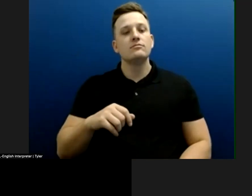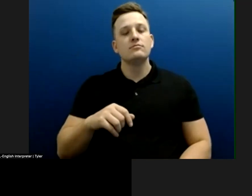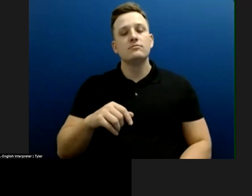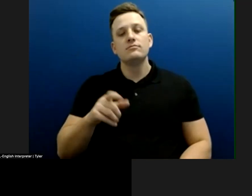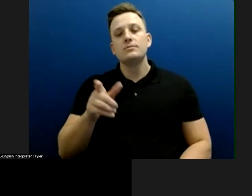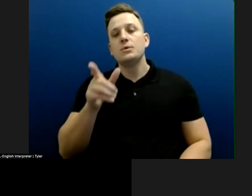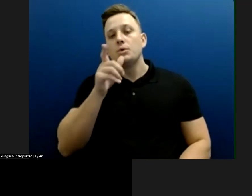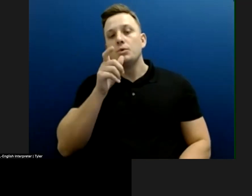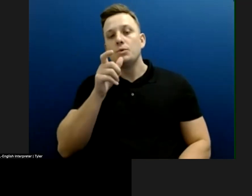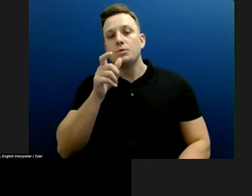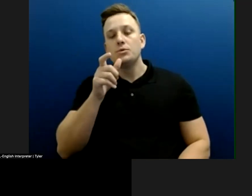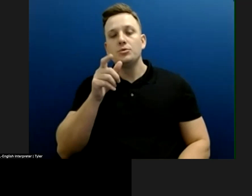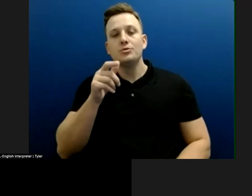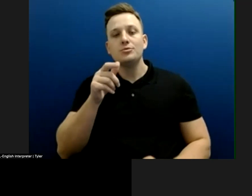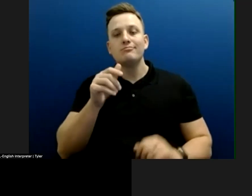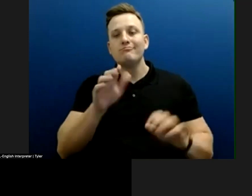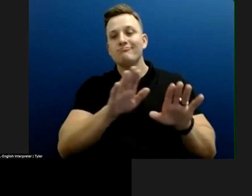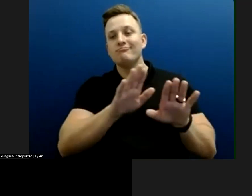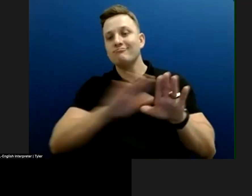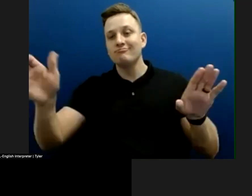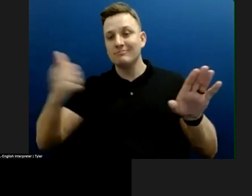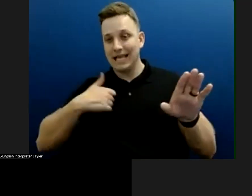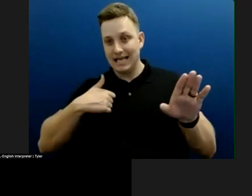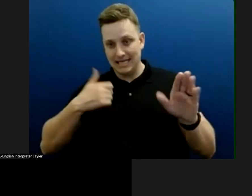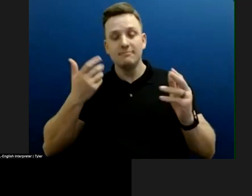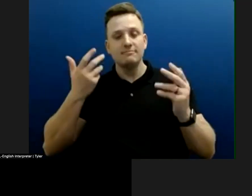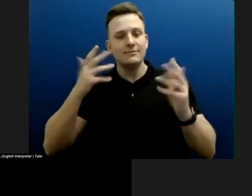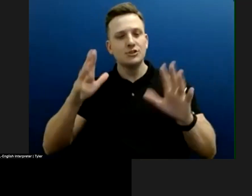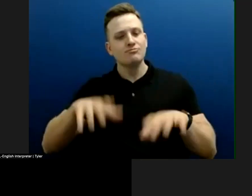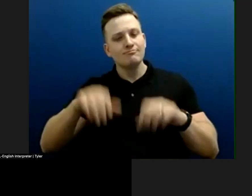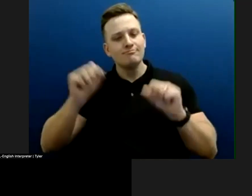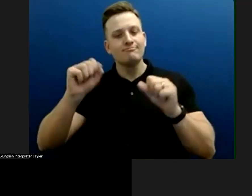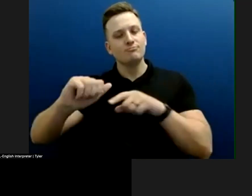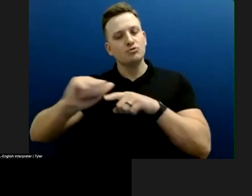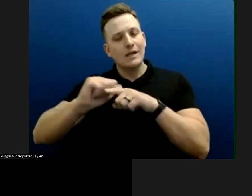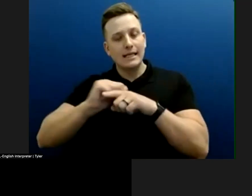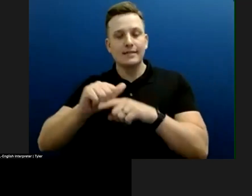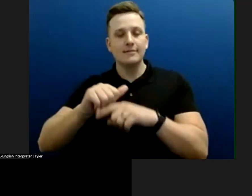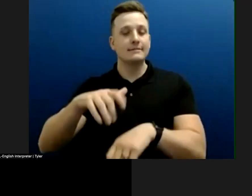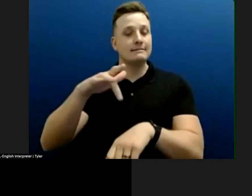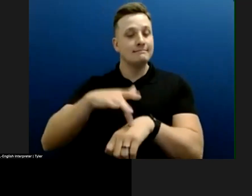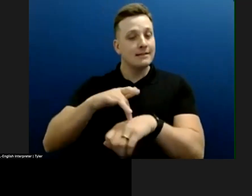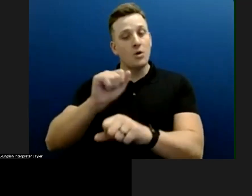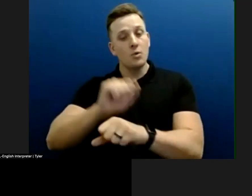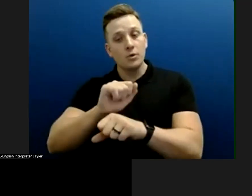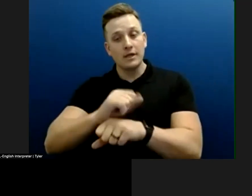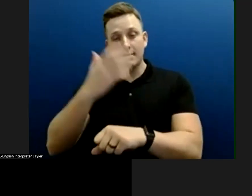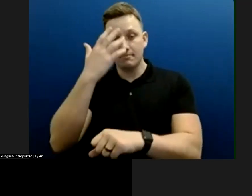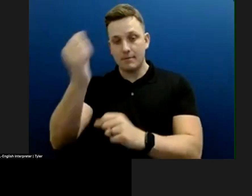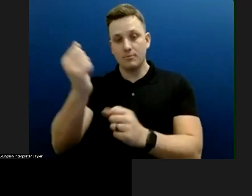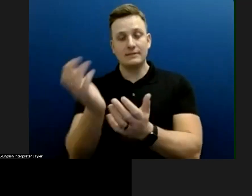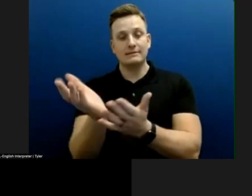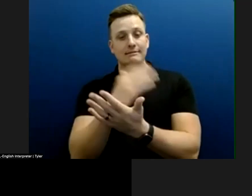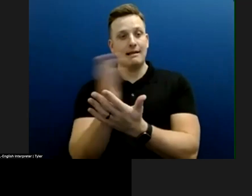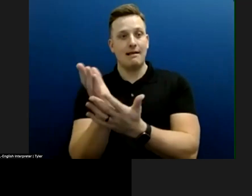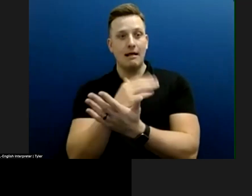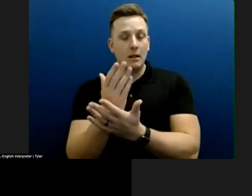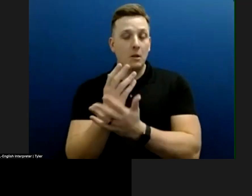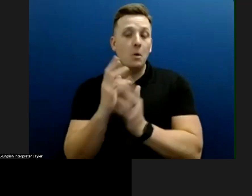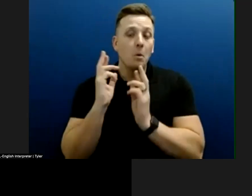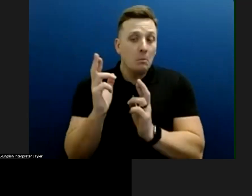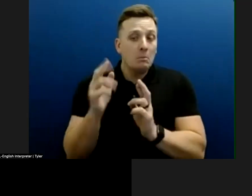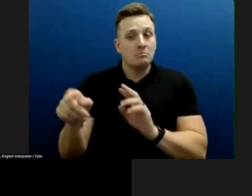have trained in the tactile working memory scale, that there'll perhaps be courses coming in